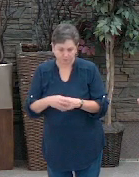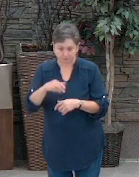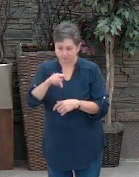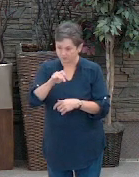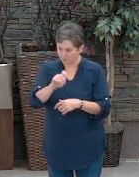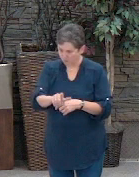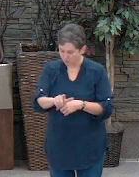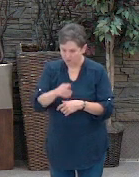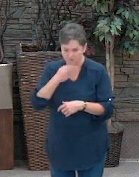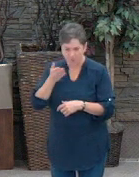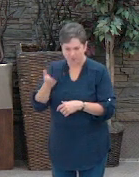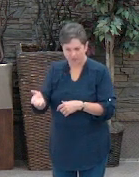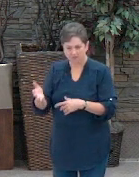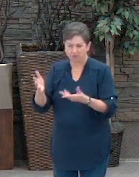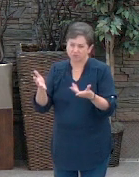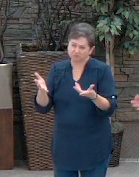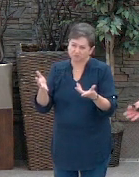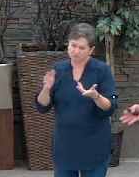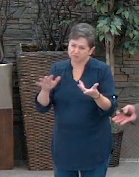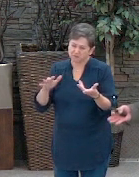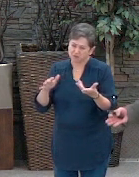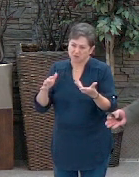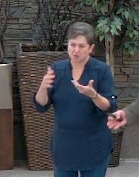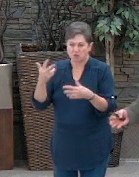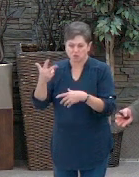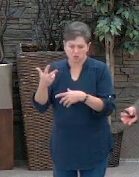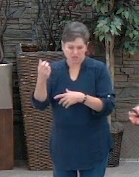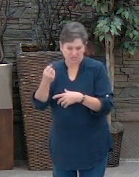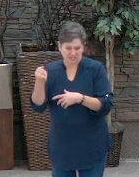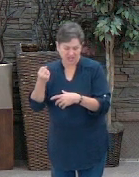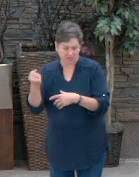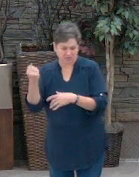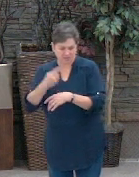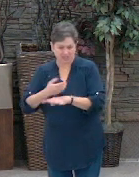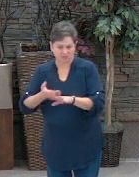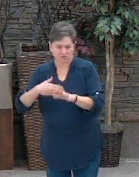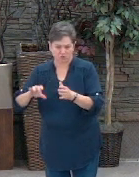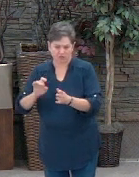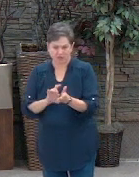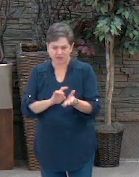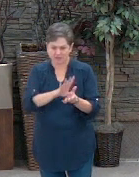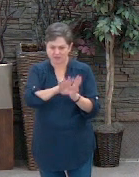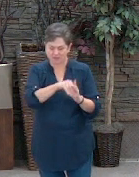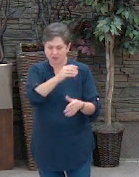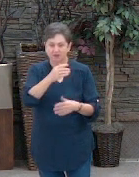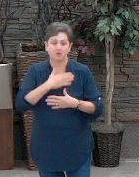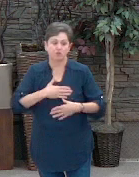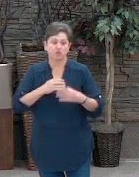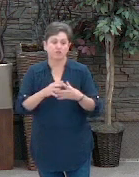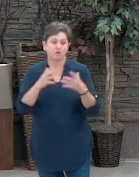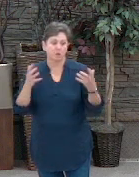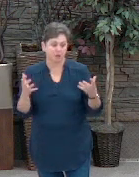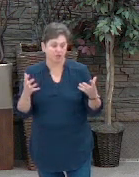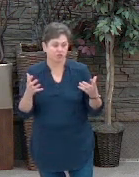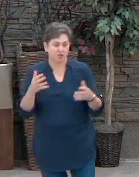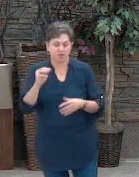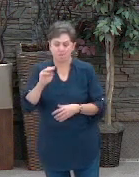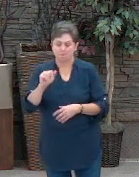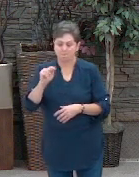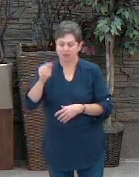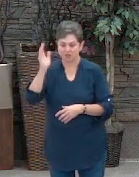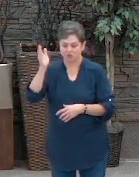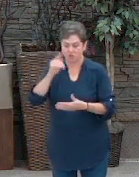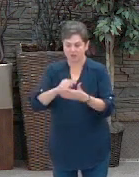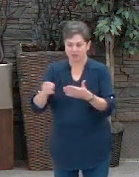Paul has been there for 3 Sabbath days before he gets run out. And I appreciate very much Matt's